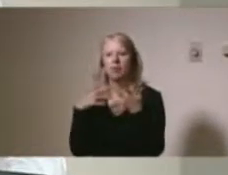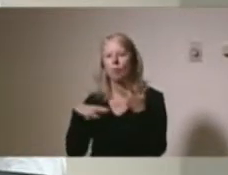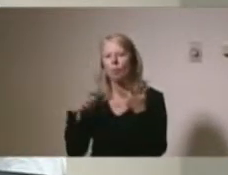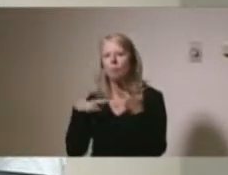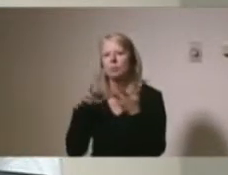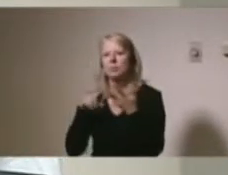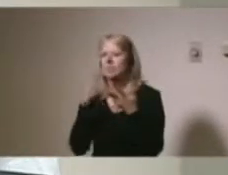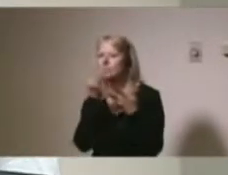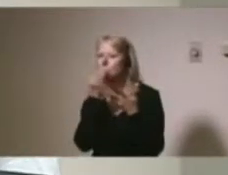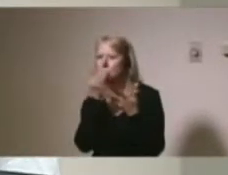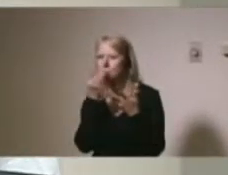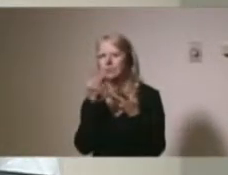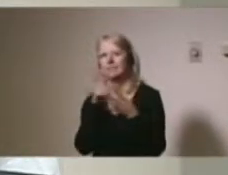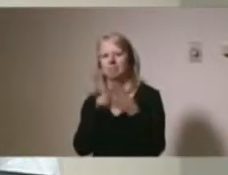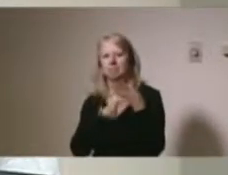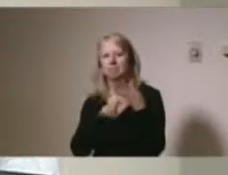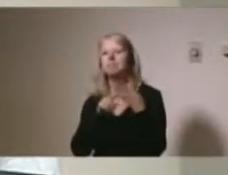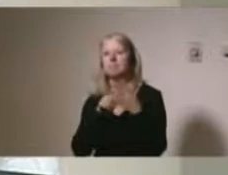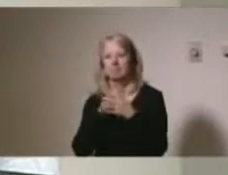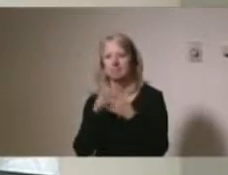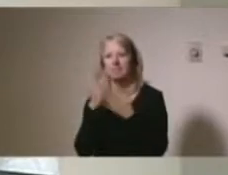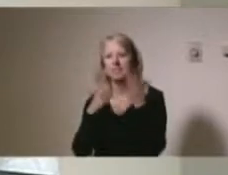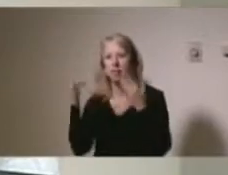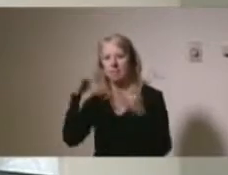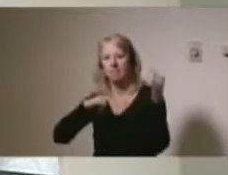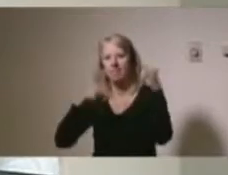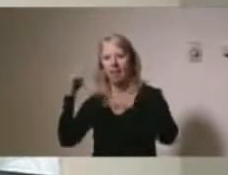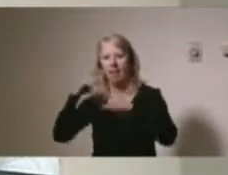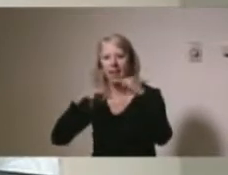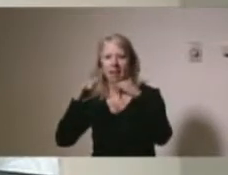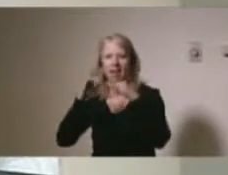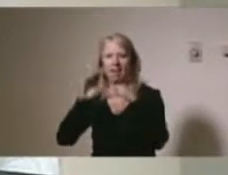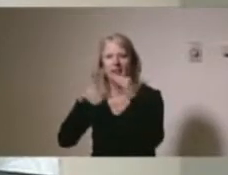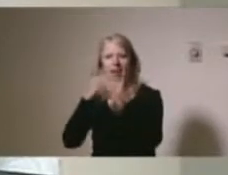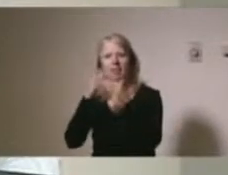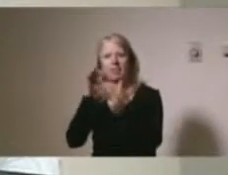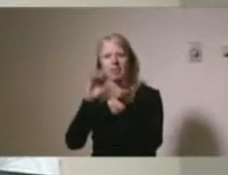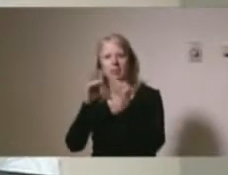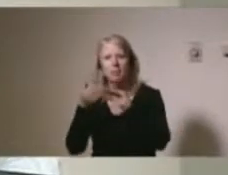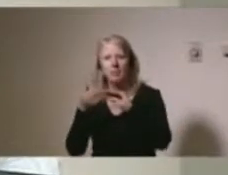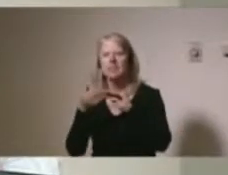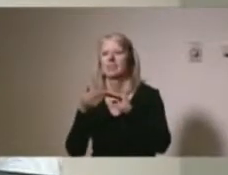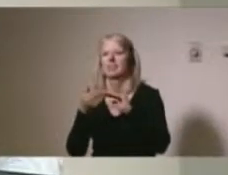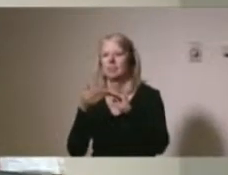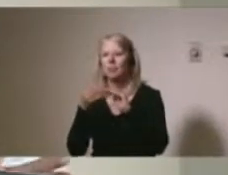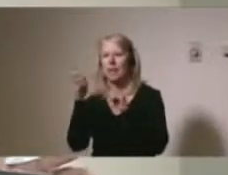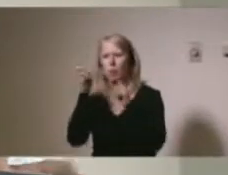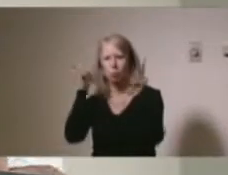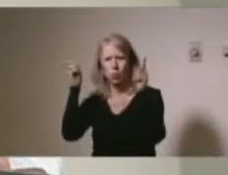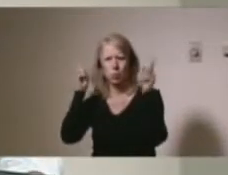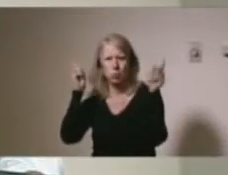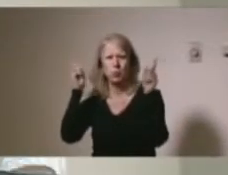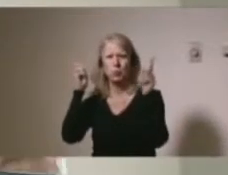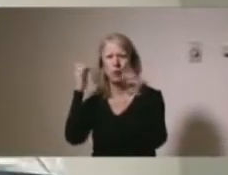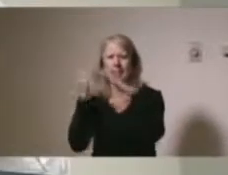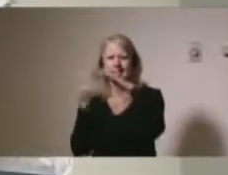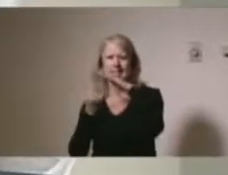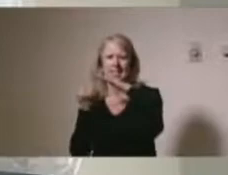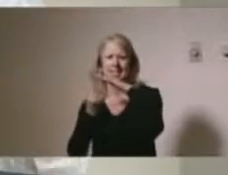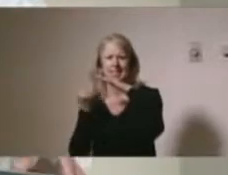even food. You know, some of these are fly-in type communities or very, I'm